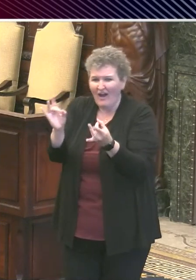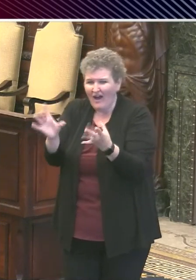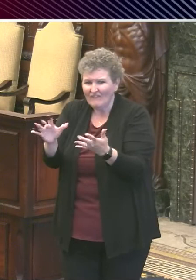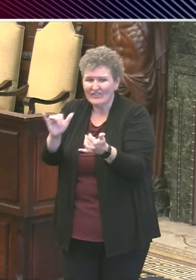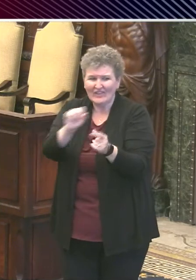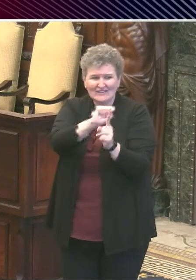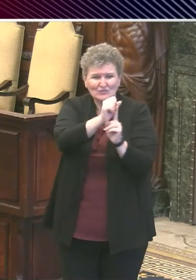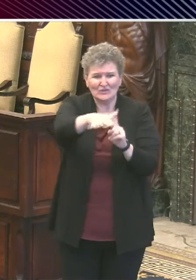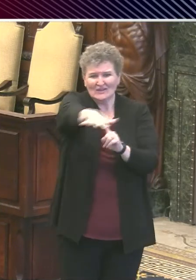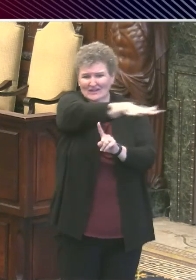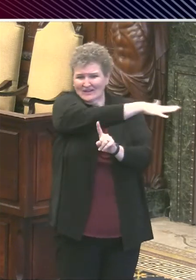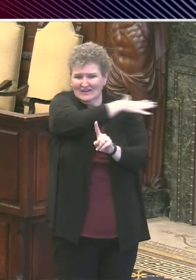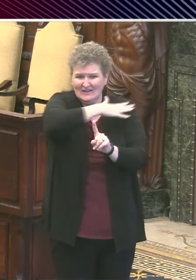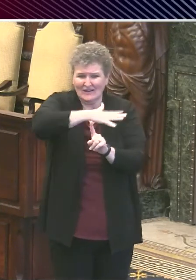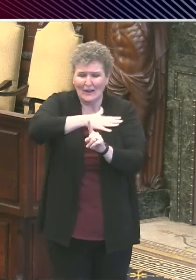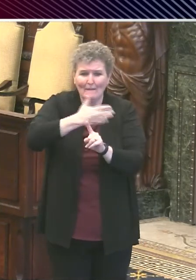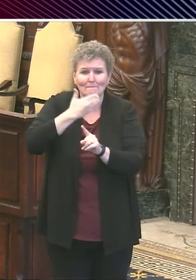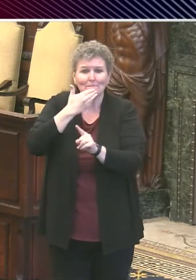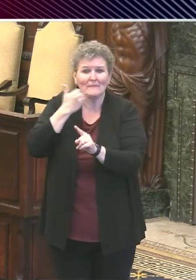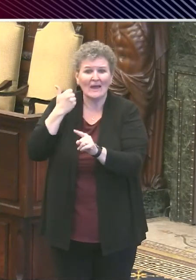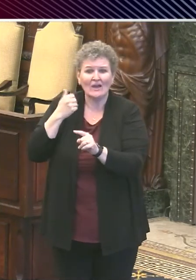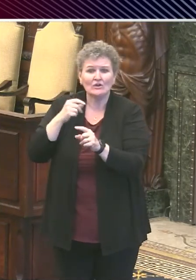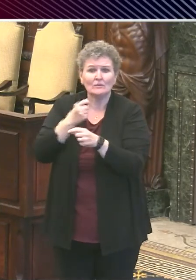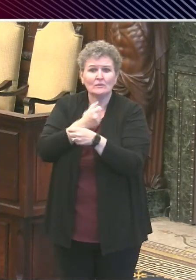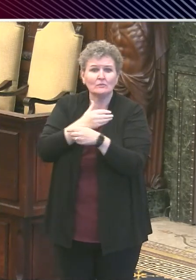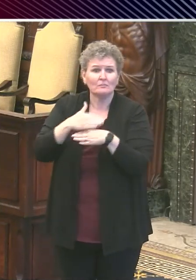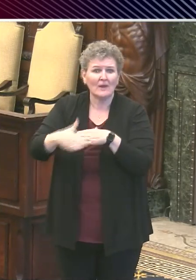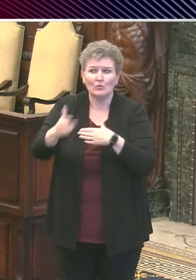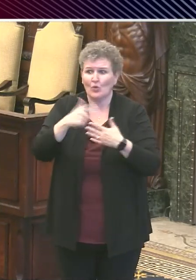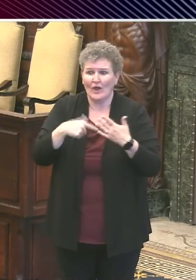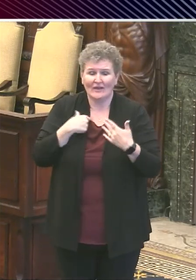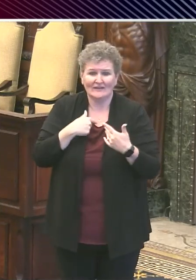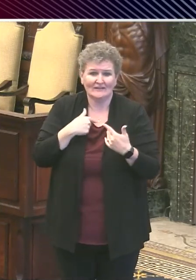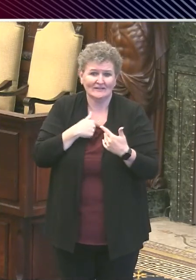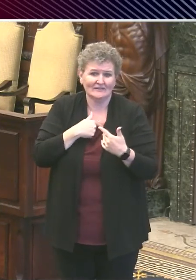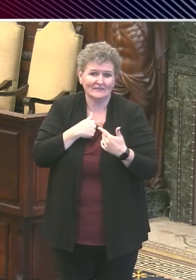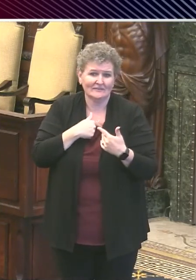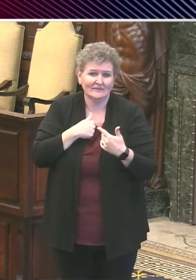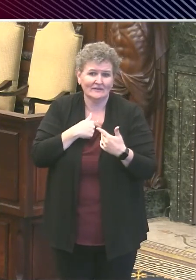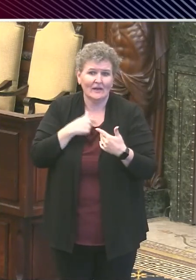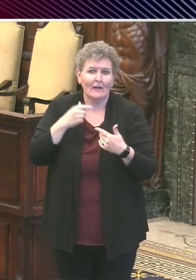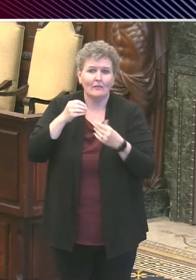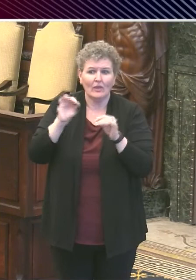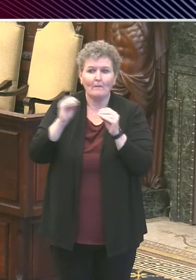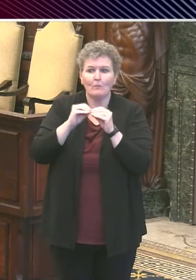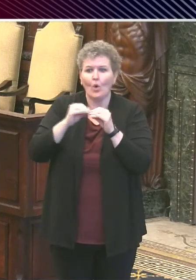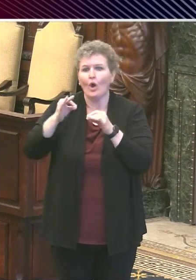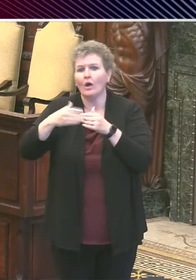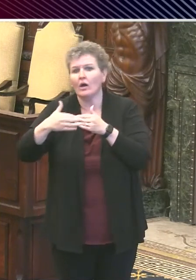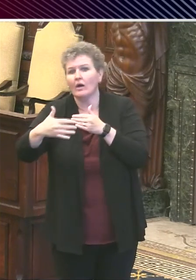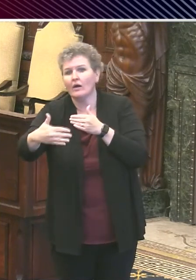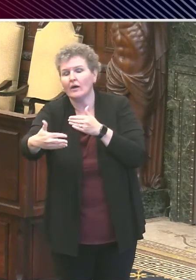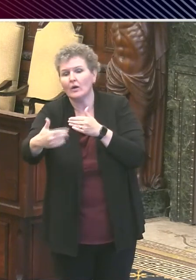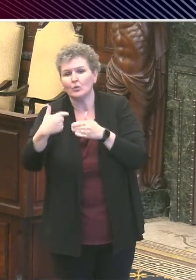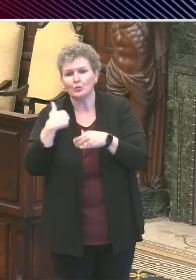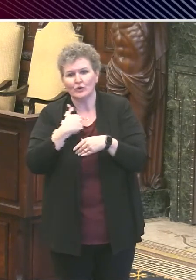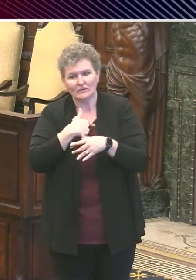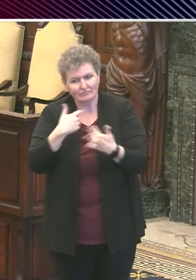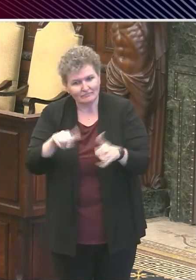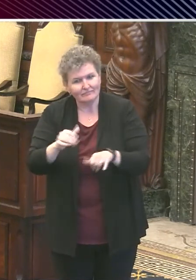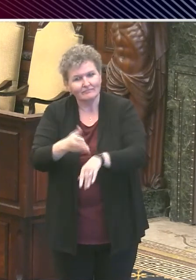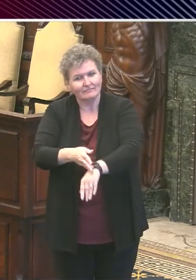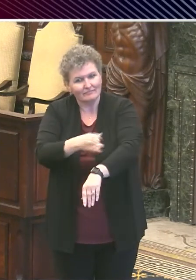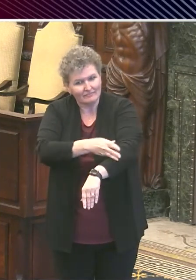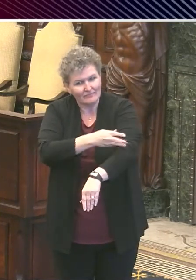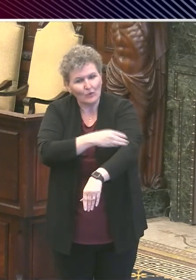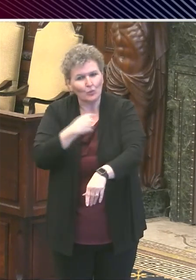I think the better off and healthy we'll be. And at some point in time, as we hopefully pull out of this, we will be able to get back to